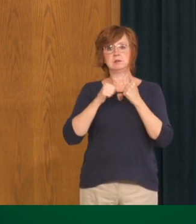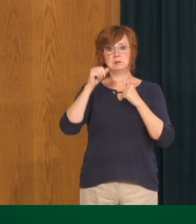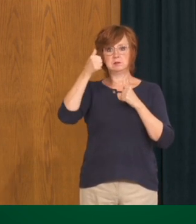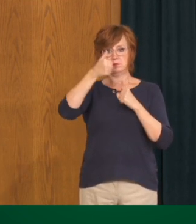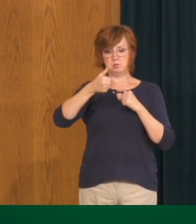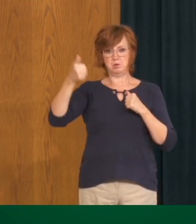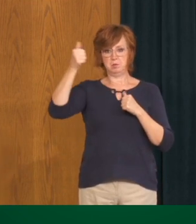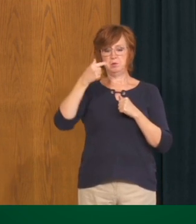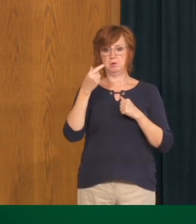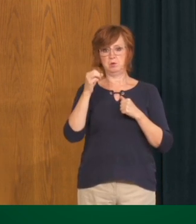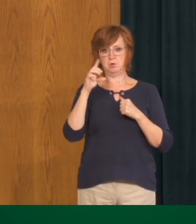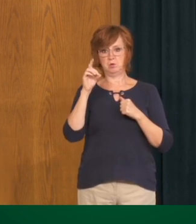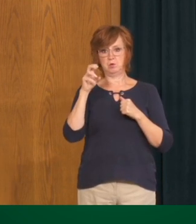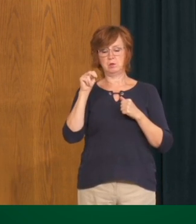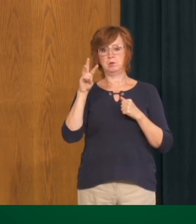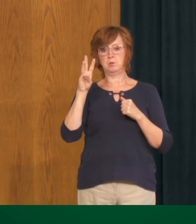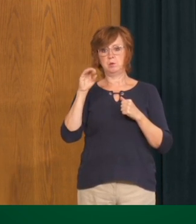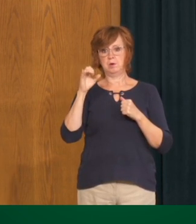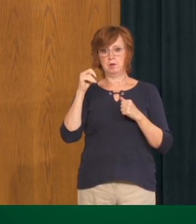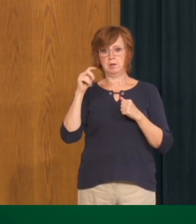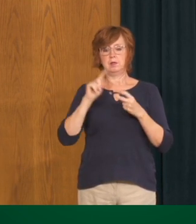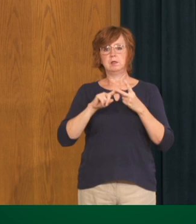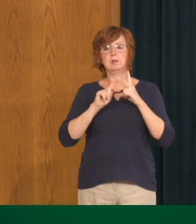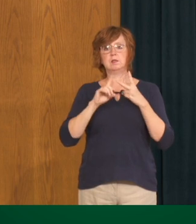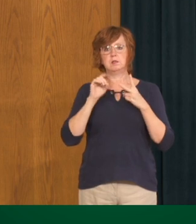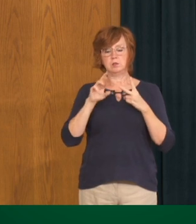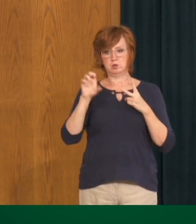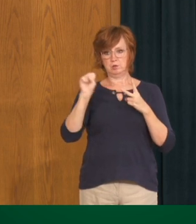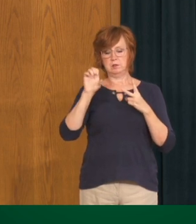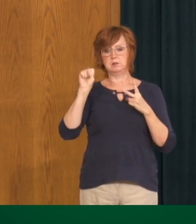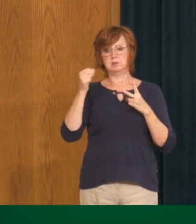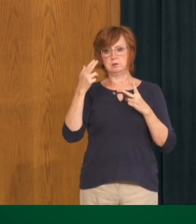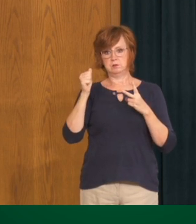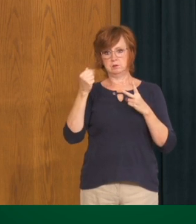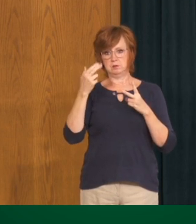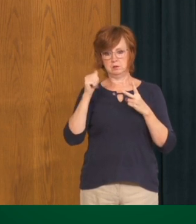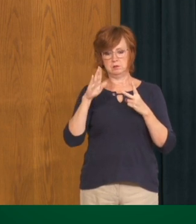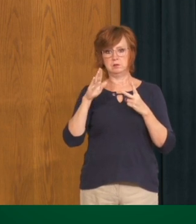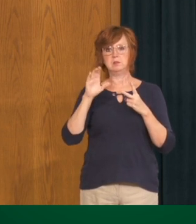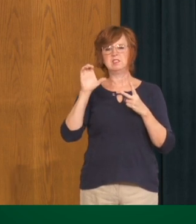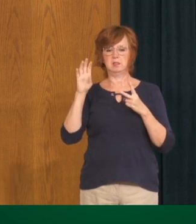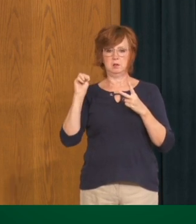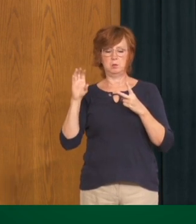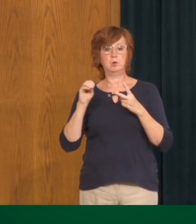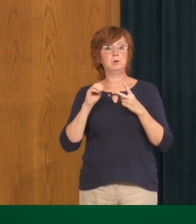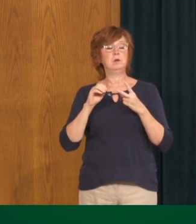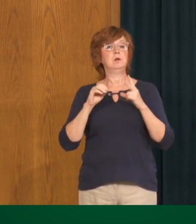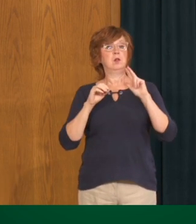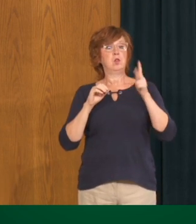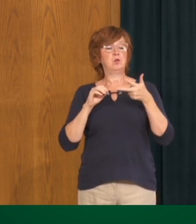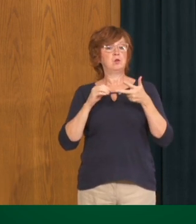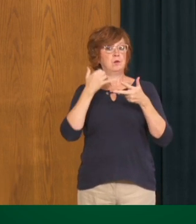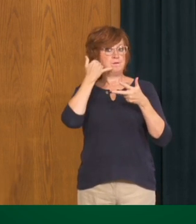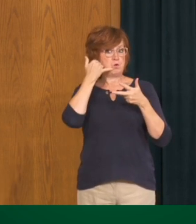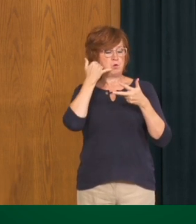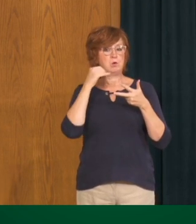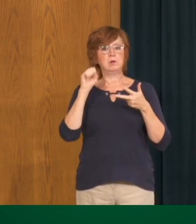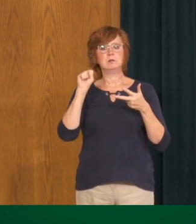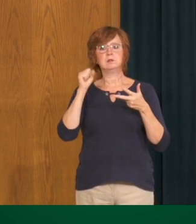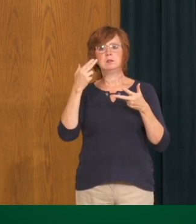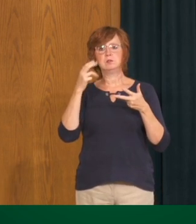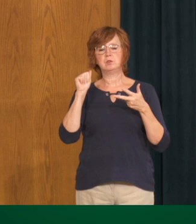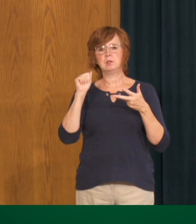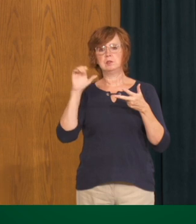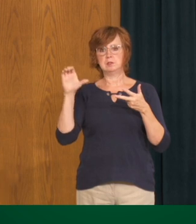Wyant. We also have Dr. Saqib Shahab, Chief Medical Health Officer. Joining us over the line is SHA